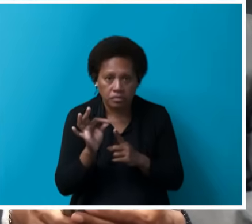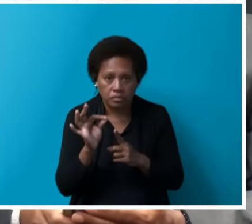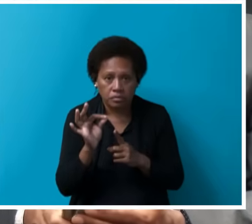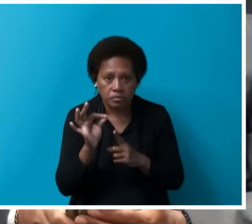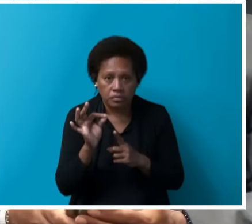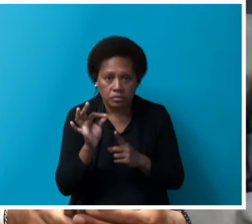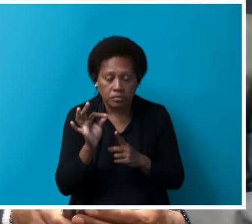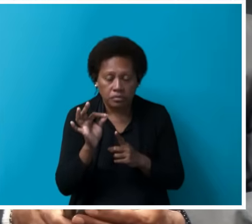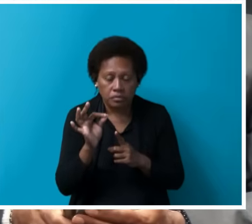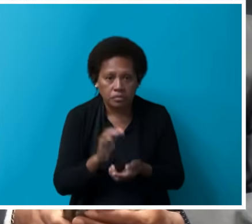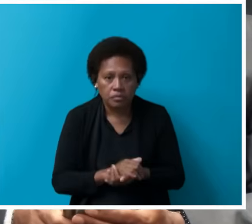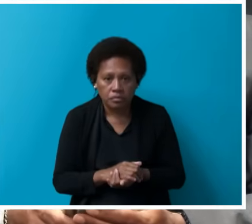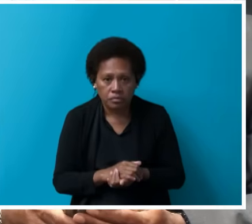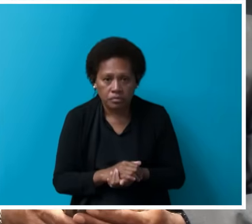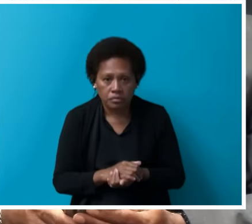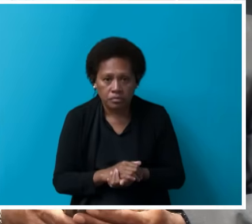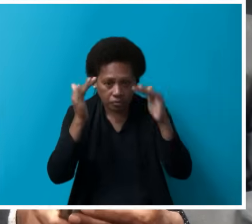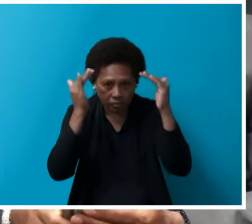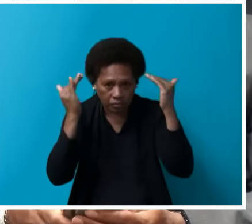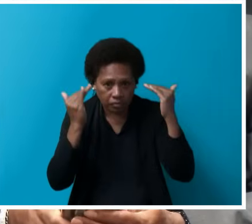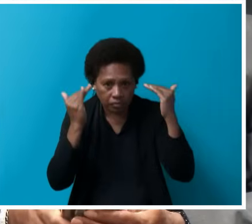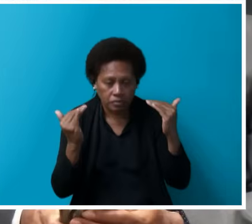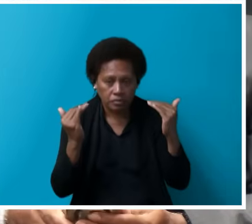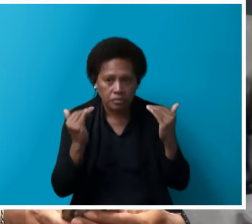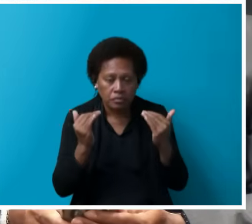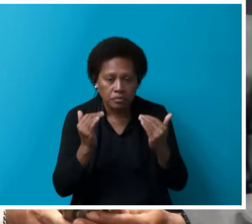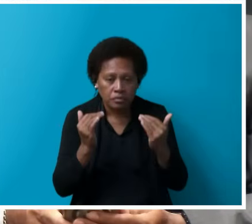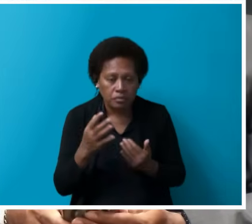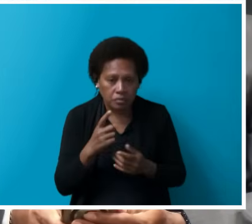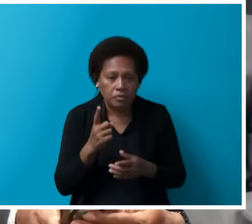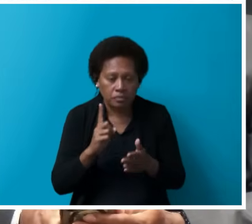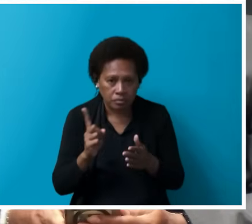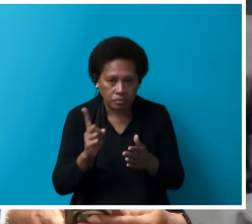That is what they had, Mr. Speaker. What happened in 2019? So,